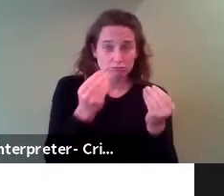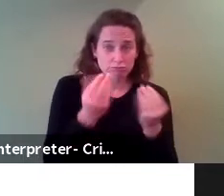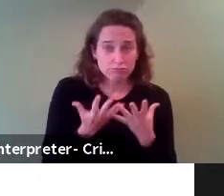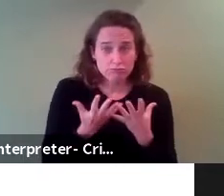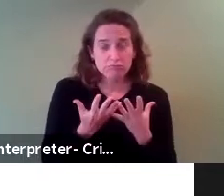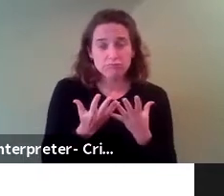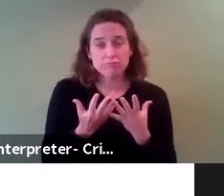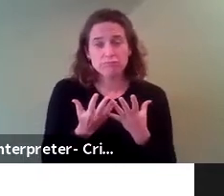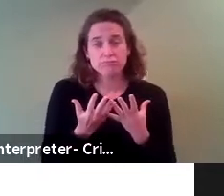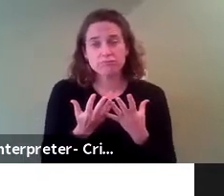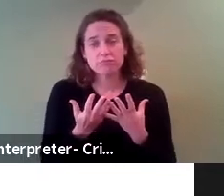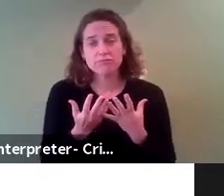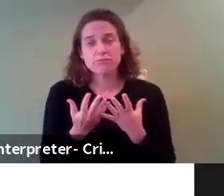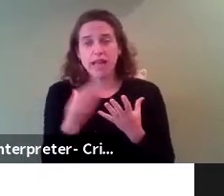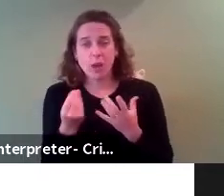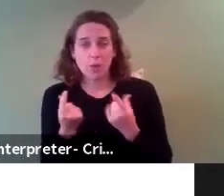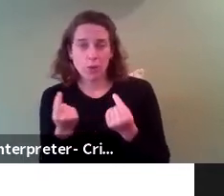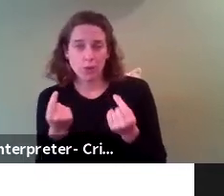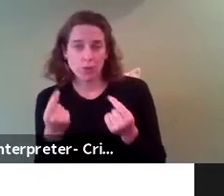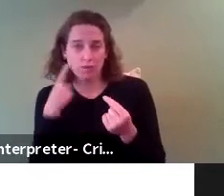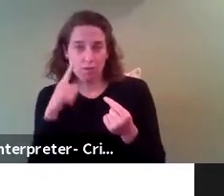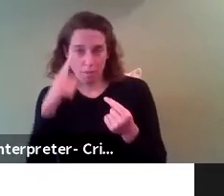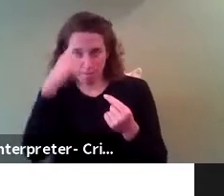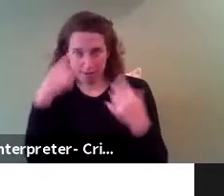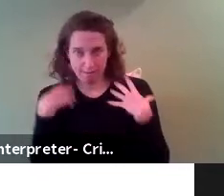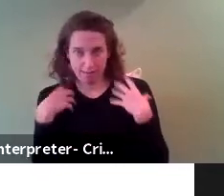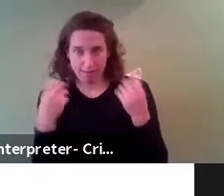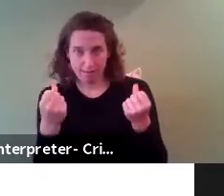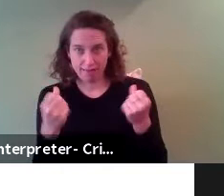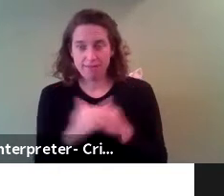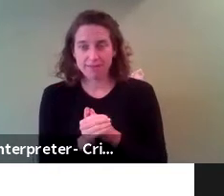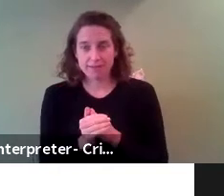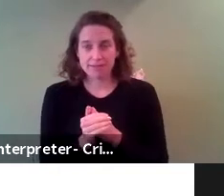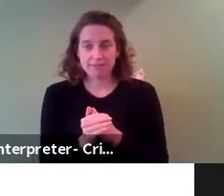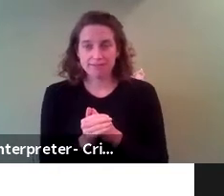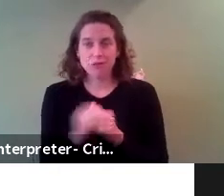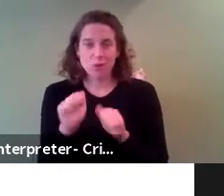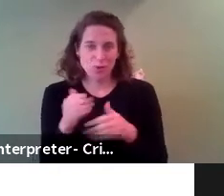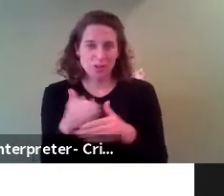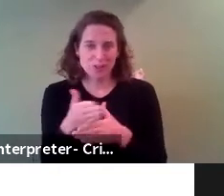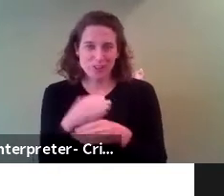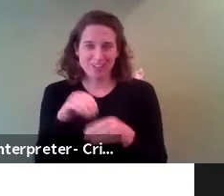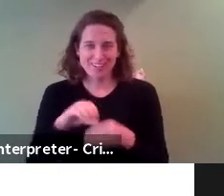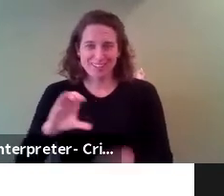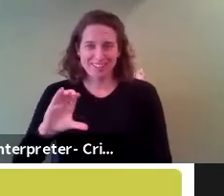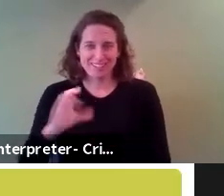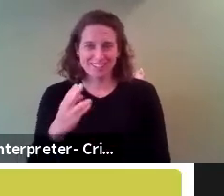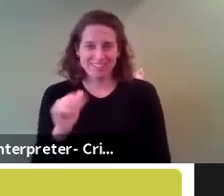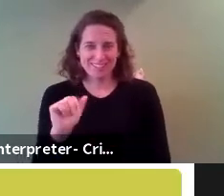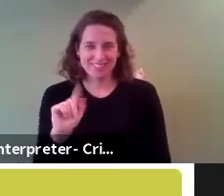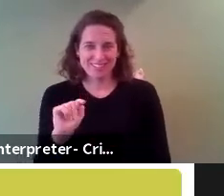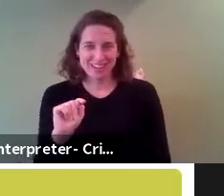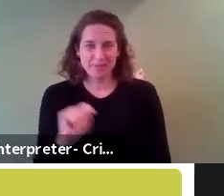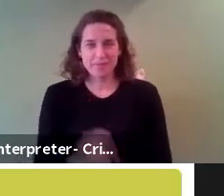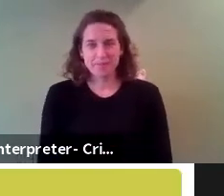what are some of the things that you're doing to preserve your mental health? If you need to think about it, go ahead, but go ahead and share it in the chat.